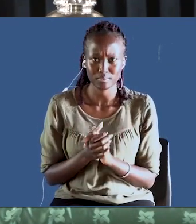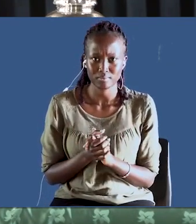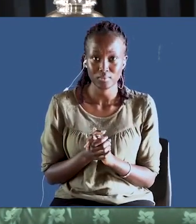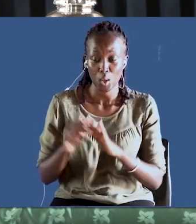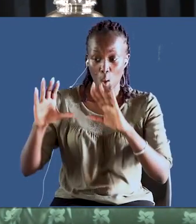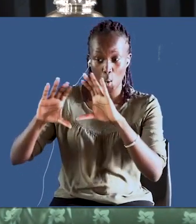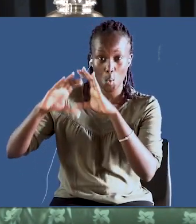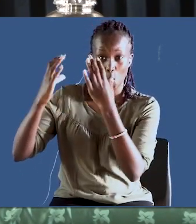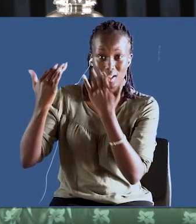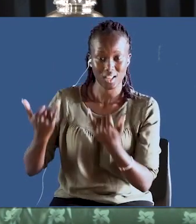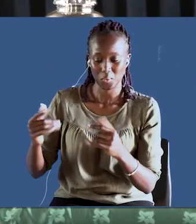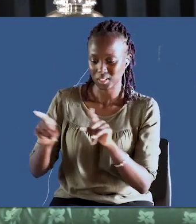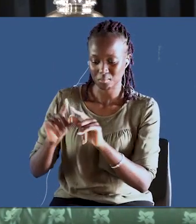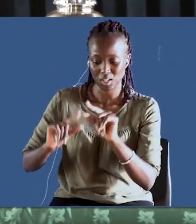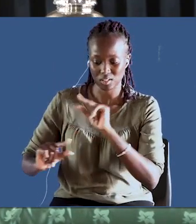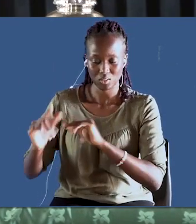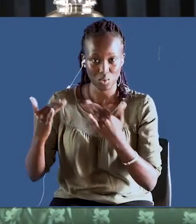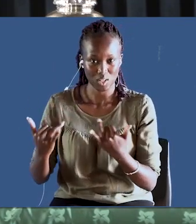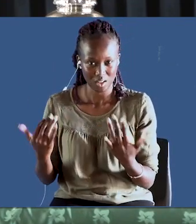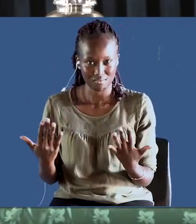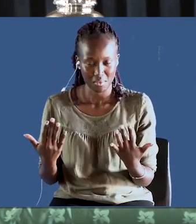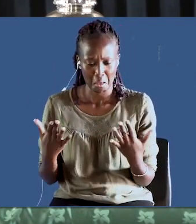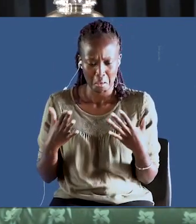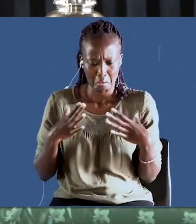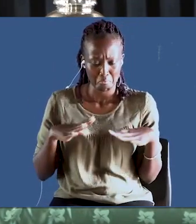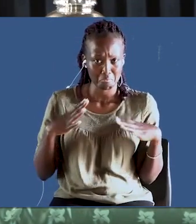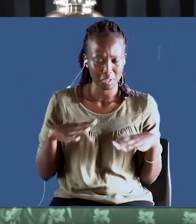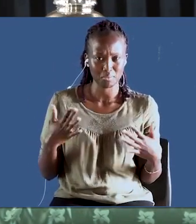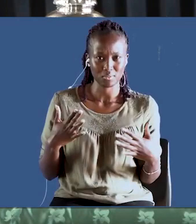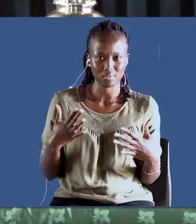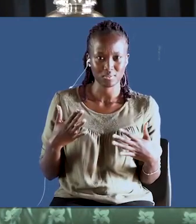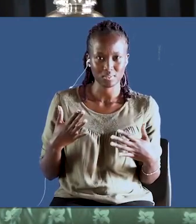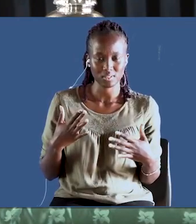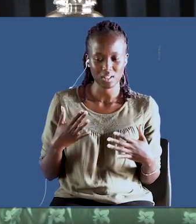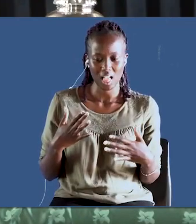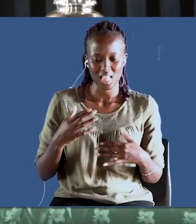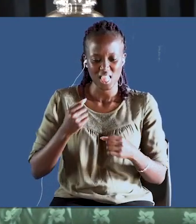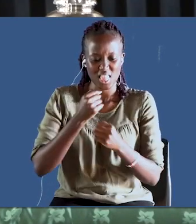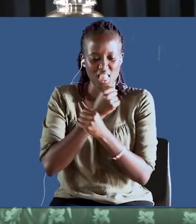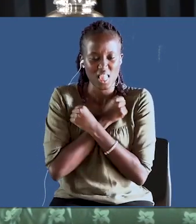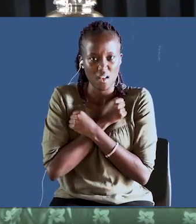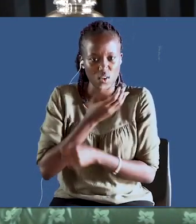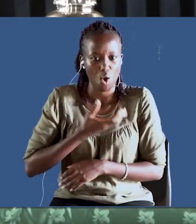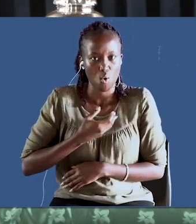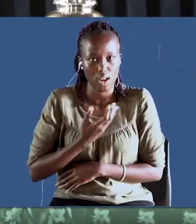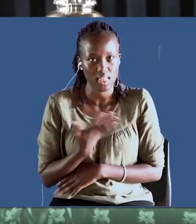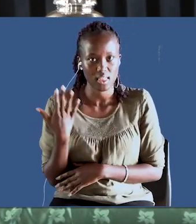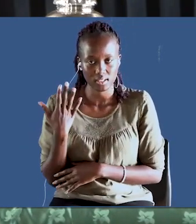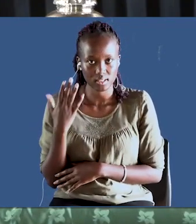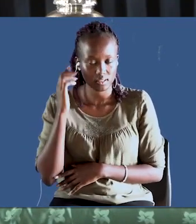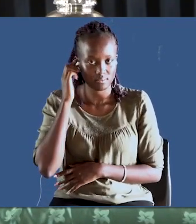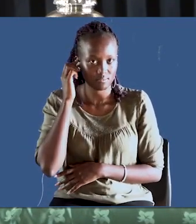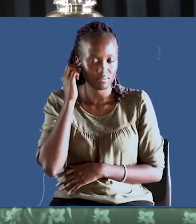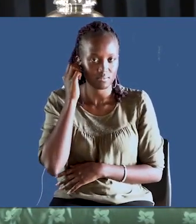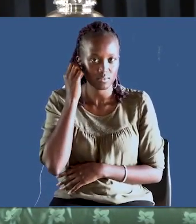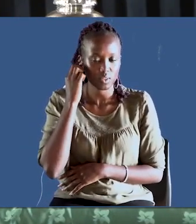consumerist generation that elevates owning things over the rule